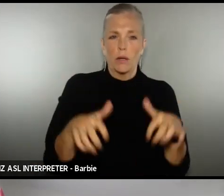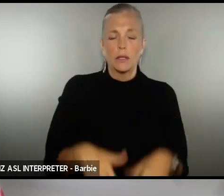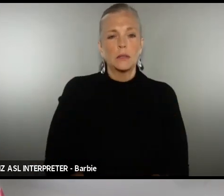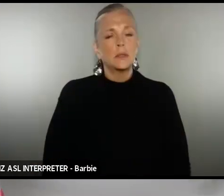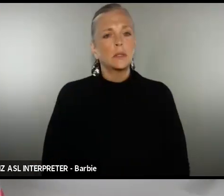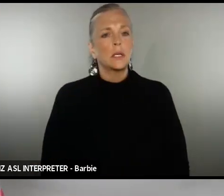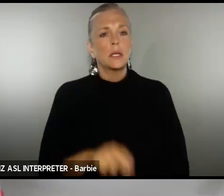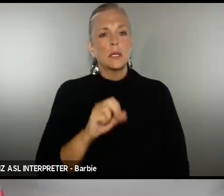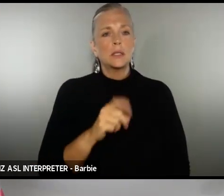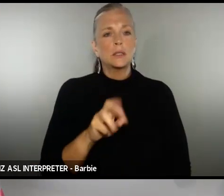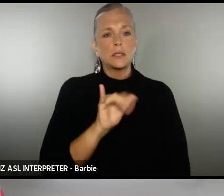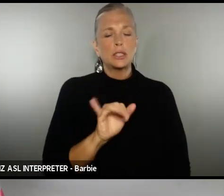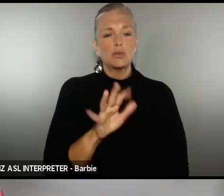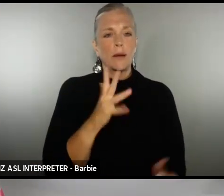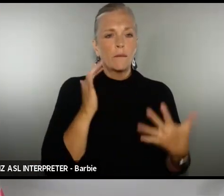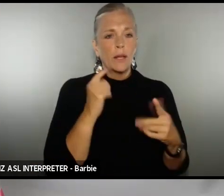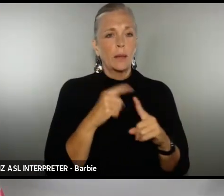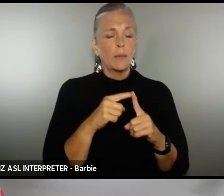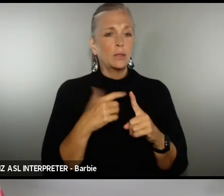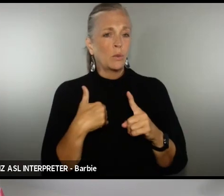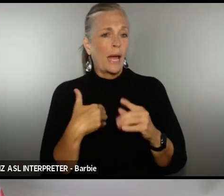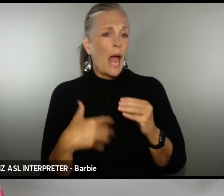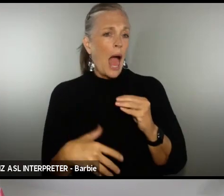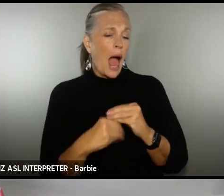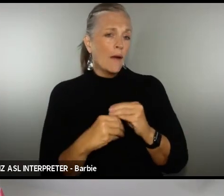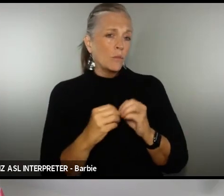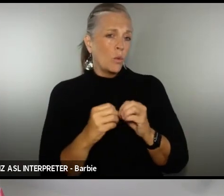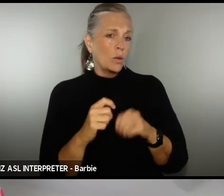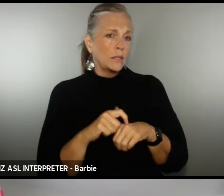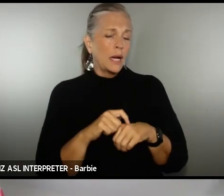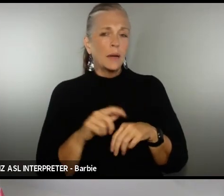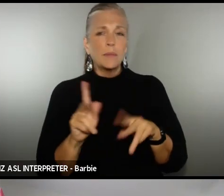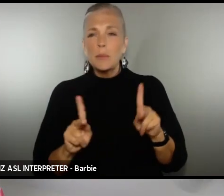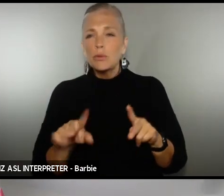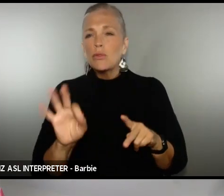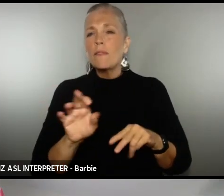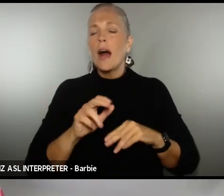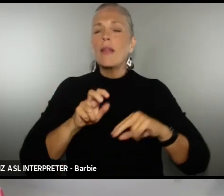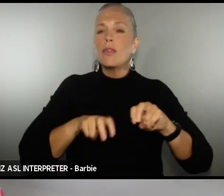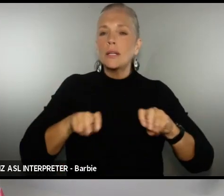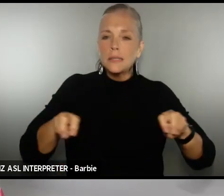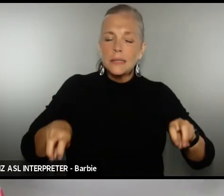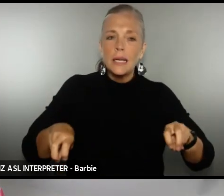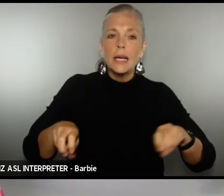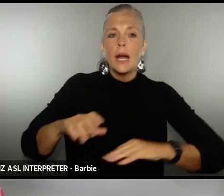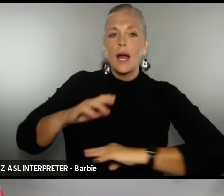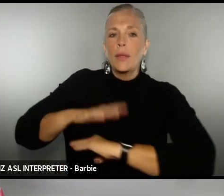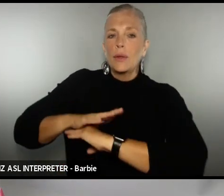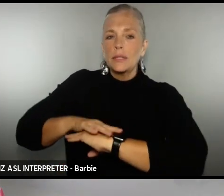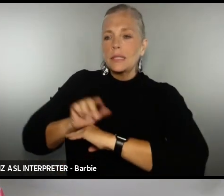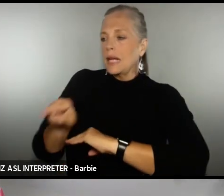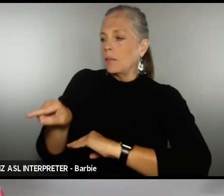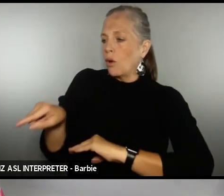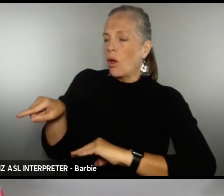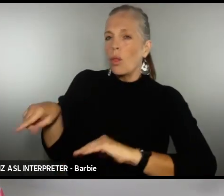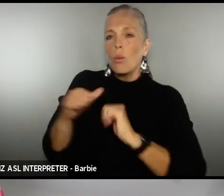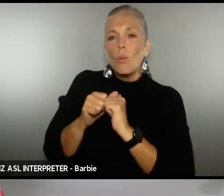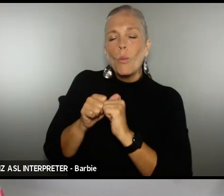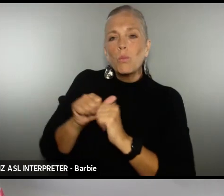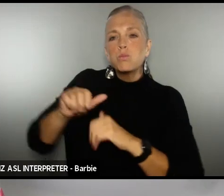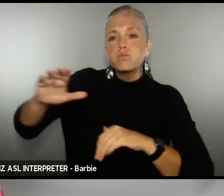we have a little bit more time for people to meet their seats. There's a table off to the side with some stimming activities.